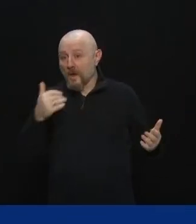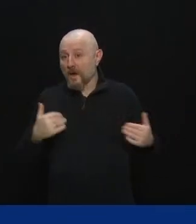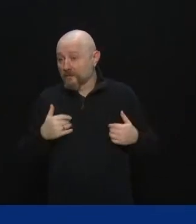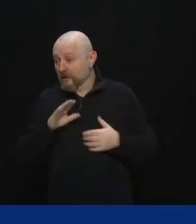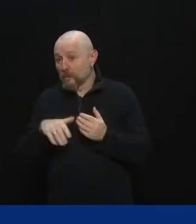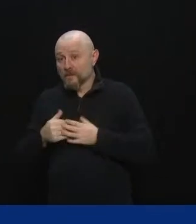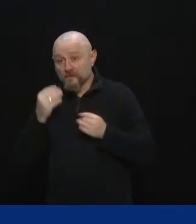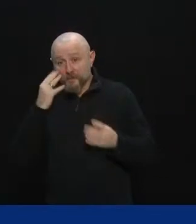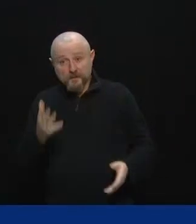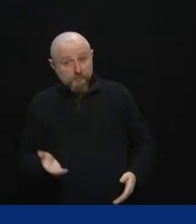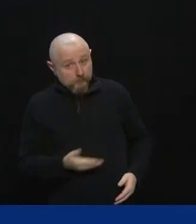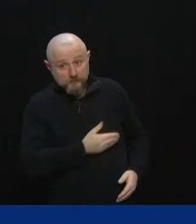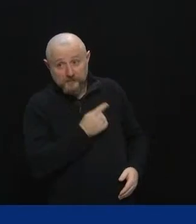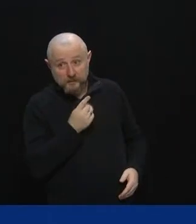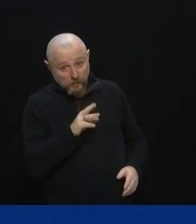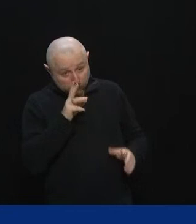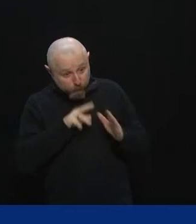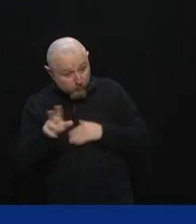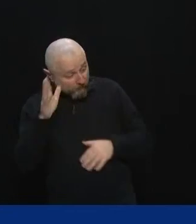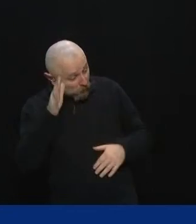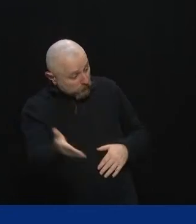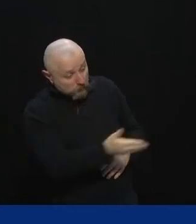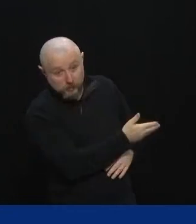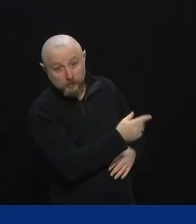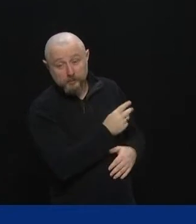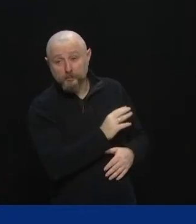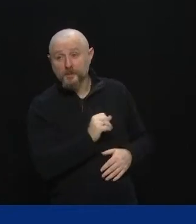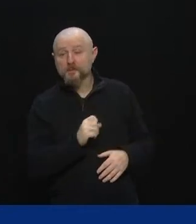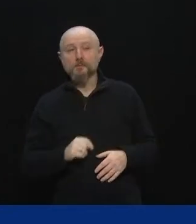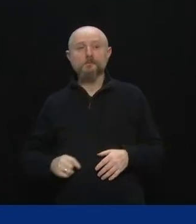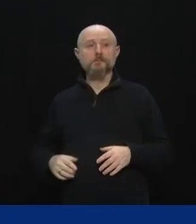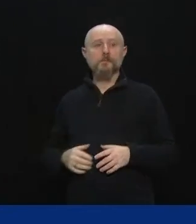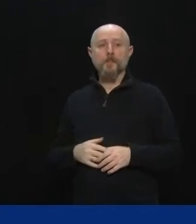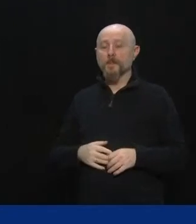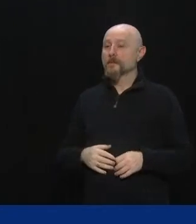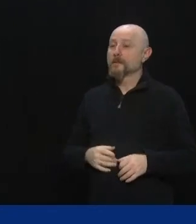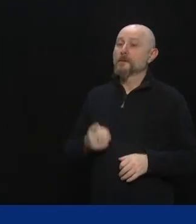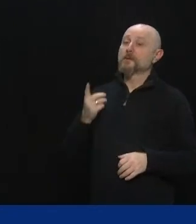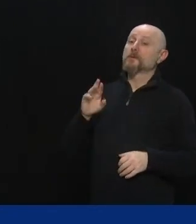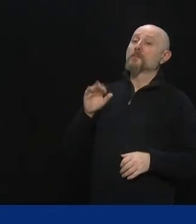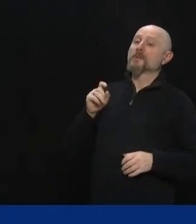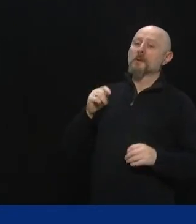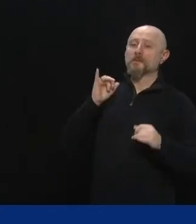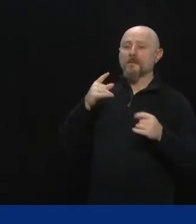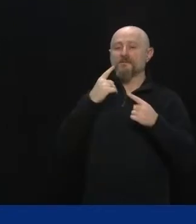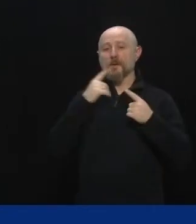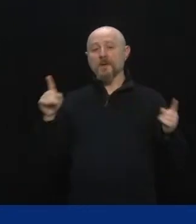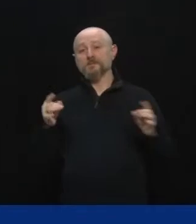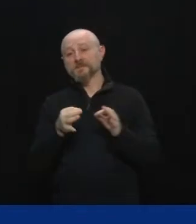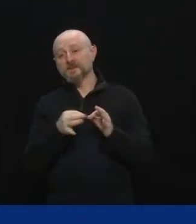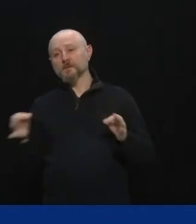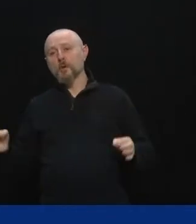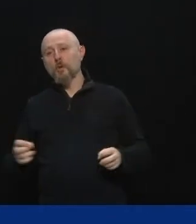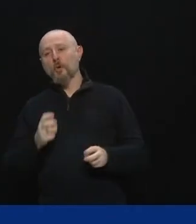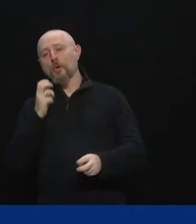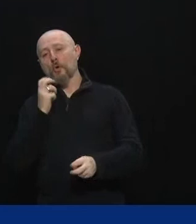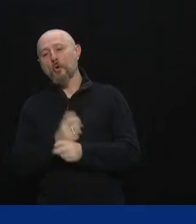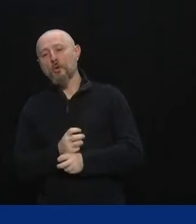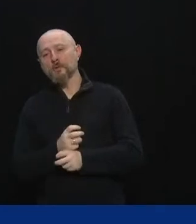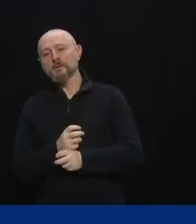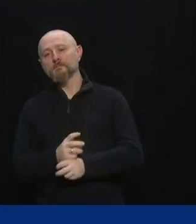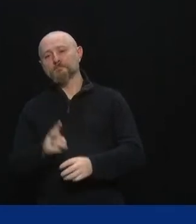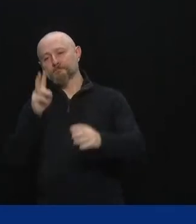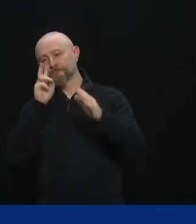Bassett, how's your crystal ball looking these days? Well, I keep thinking of that famous saying that it's hard to make predictions, especially about the